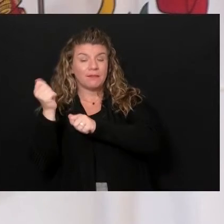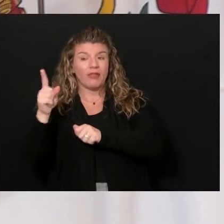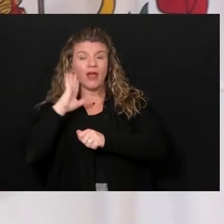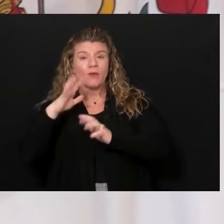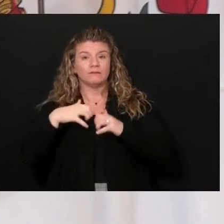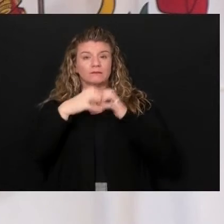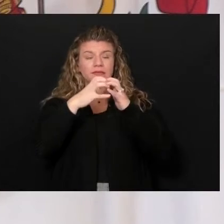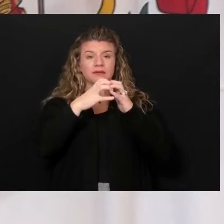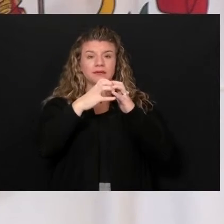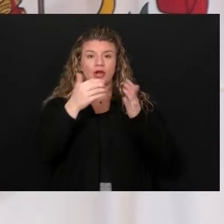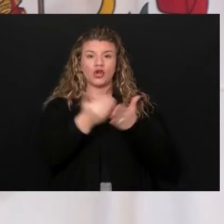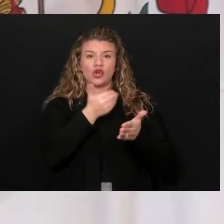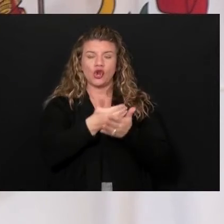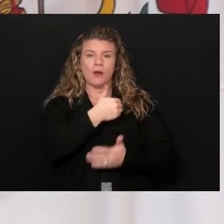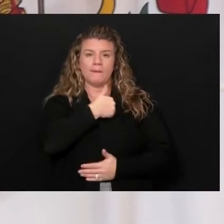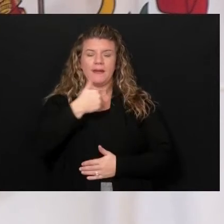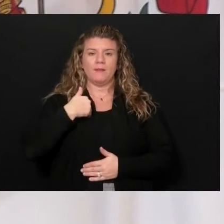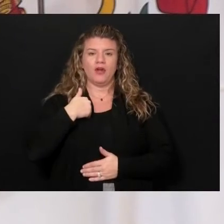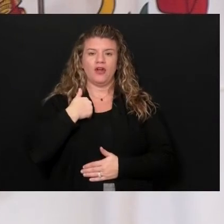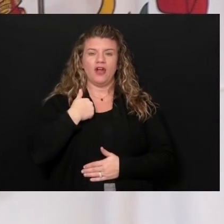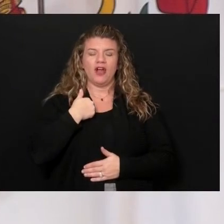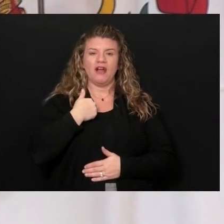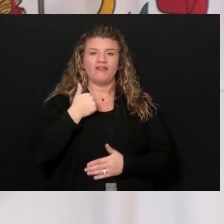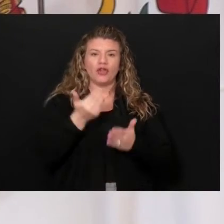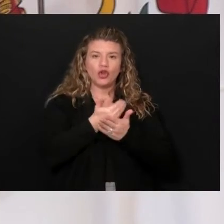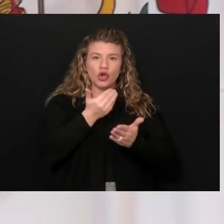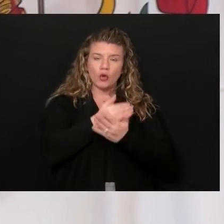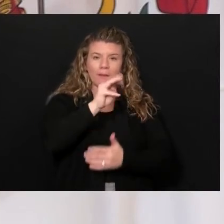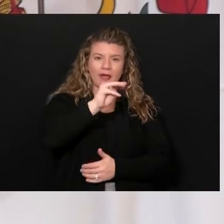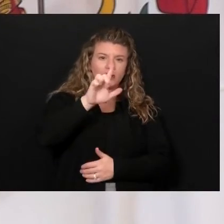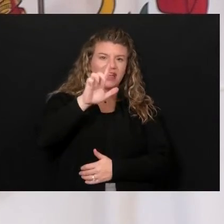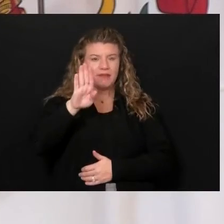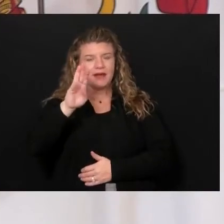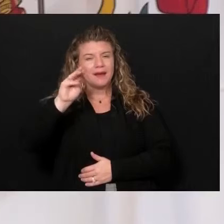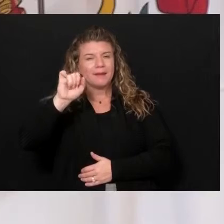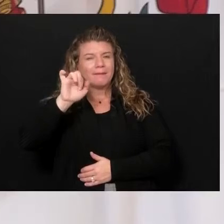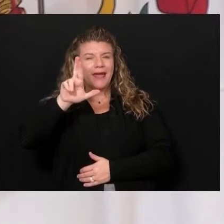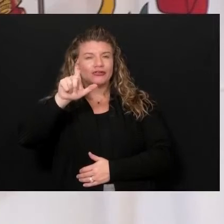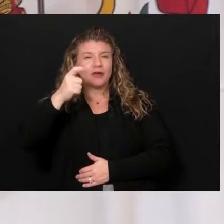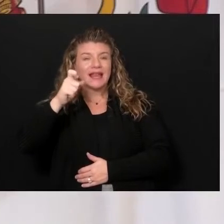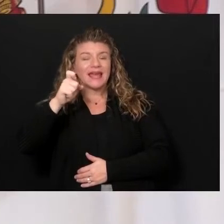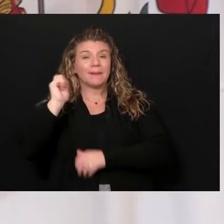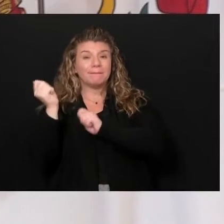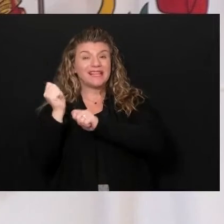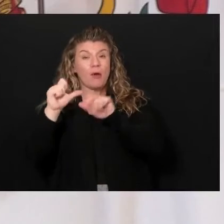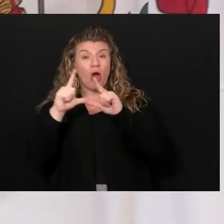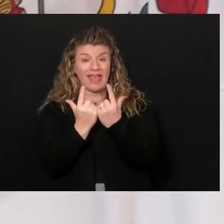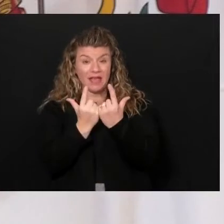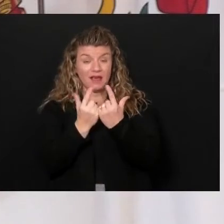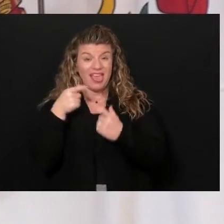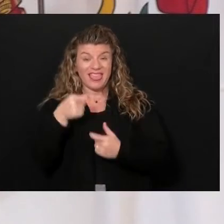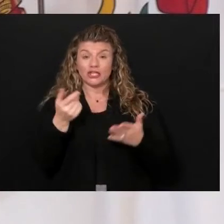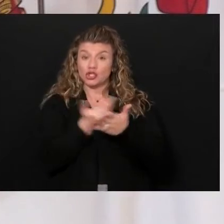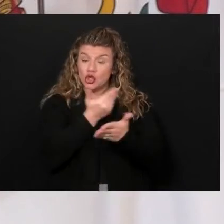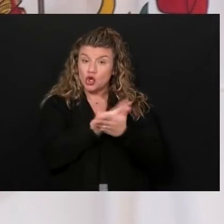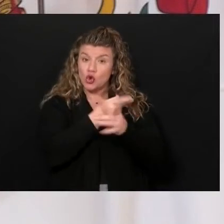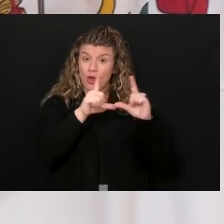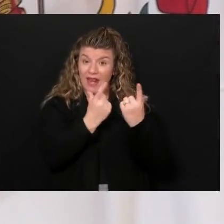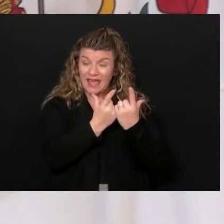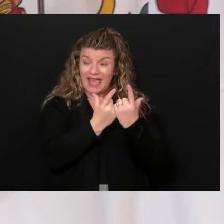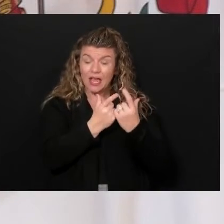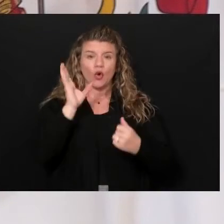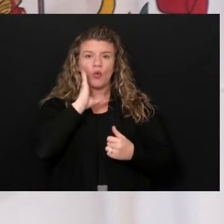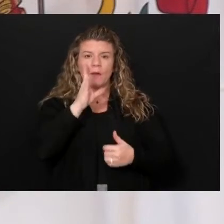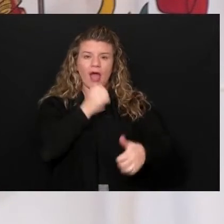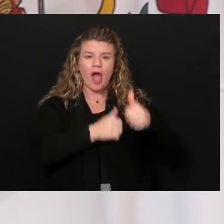of the new Major League Baseball Draft League. This new league will be sanctioned by Major